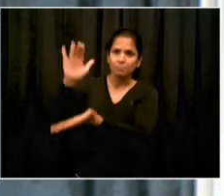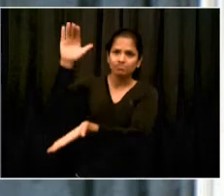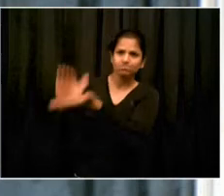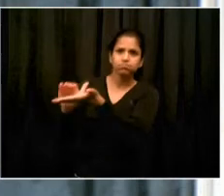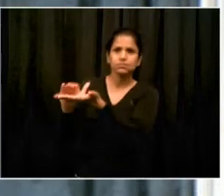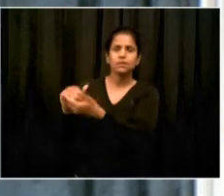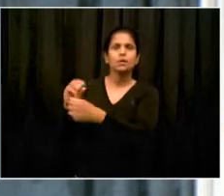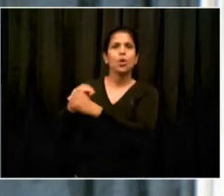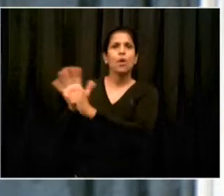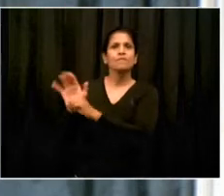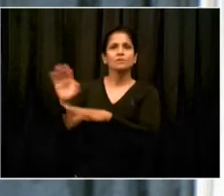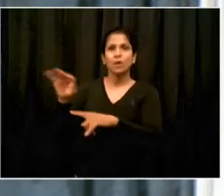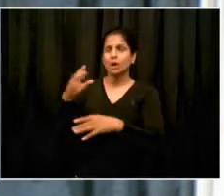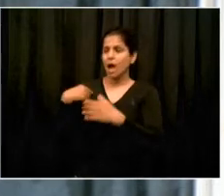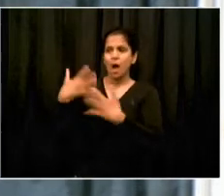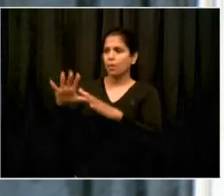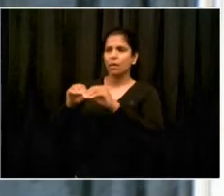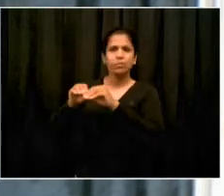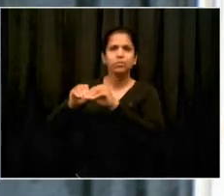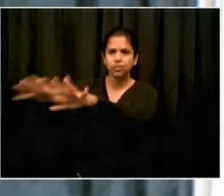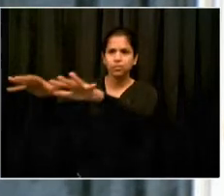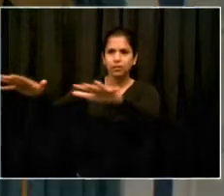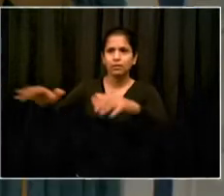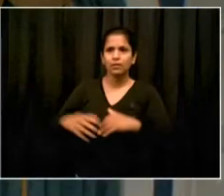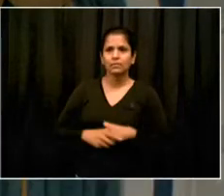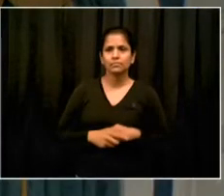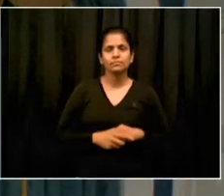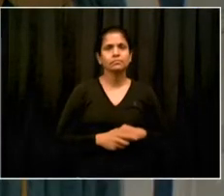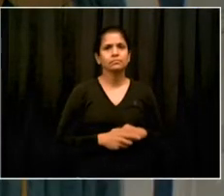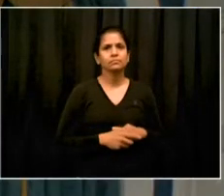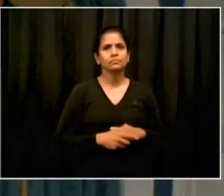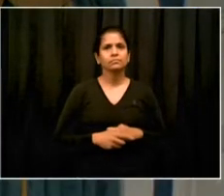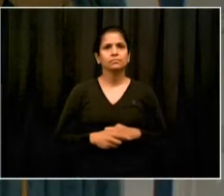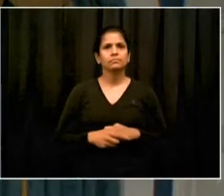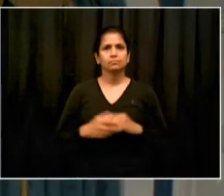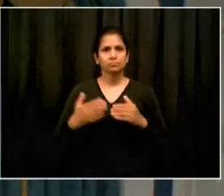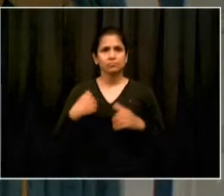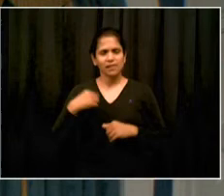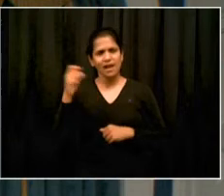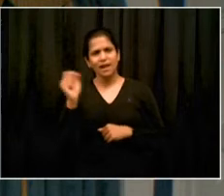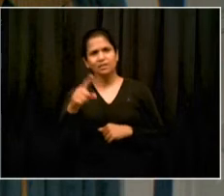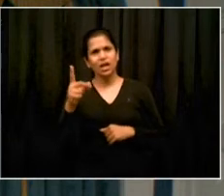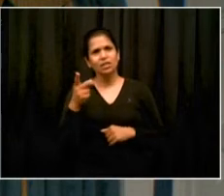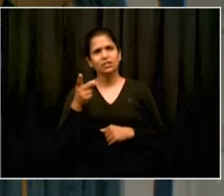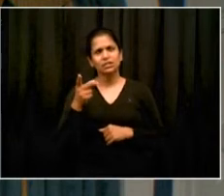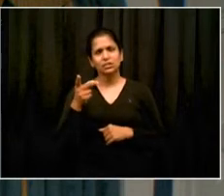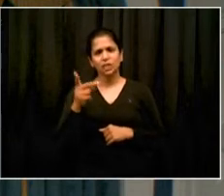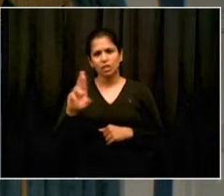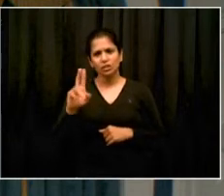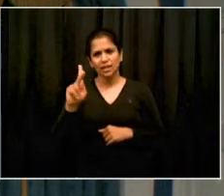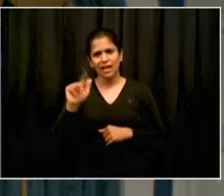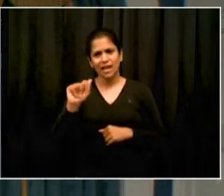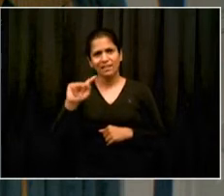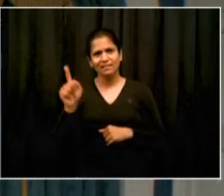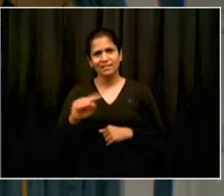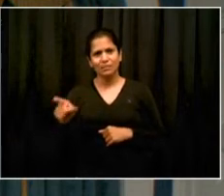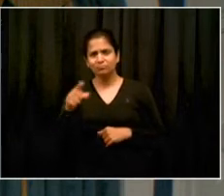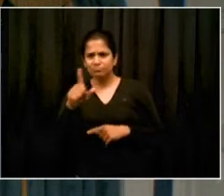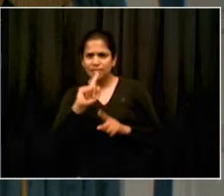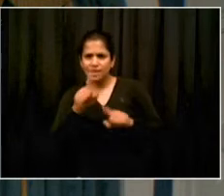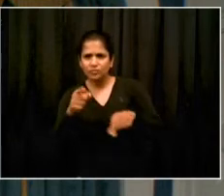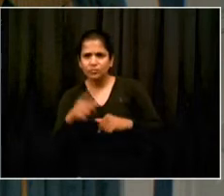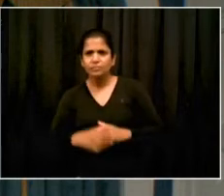coronavirus. I want to turn to Dr. Katz to the question Rich asked, because I think it's important to talk